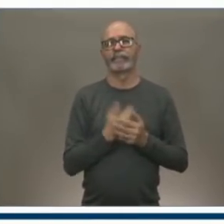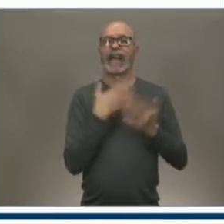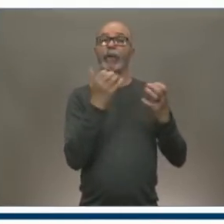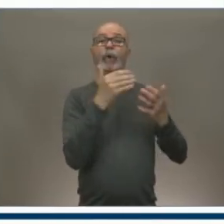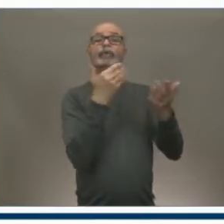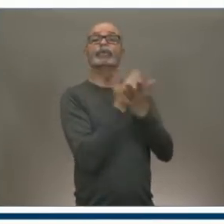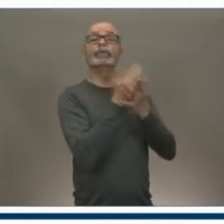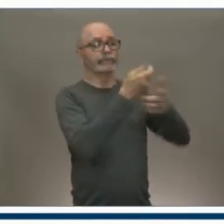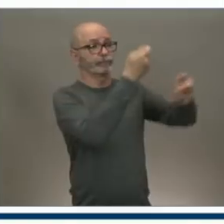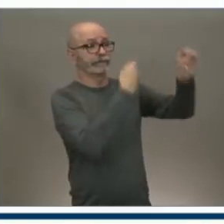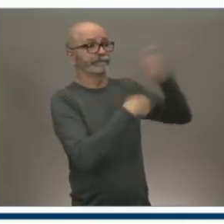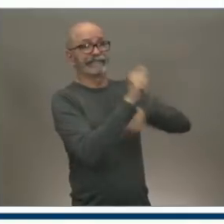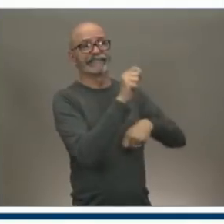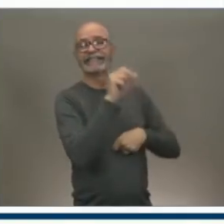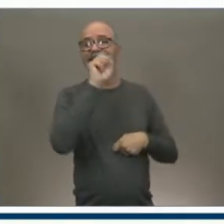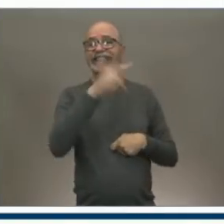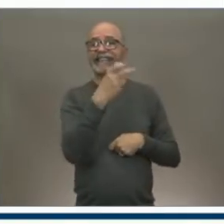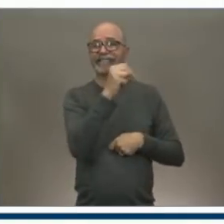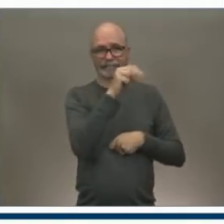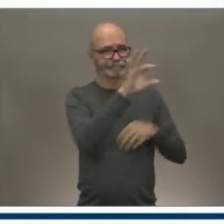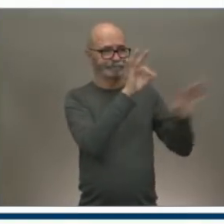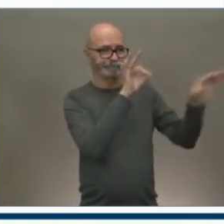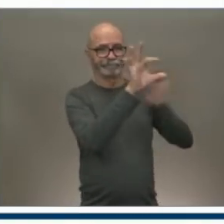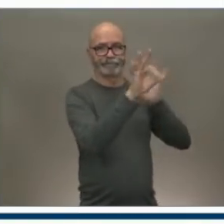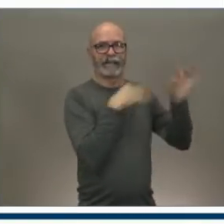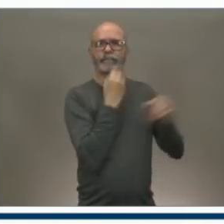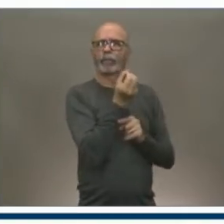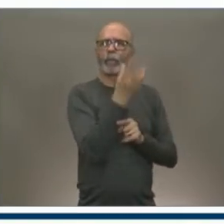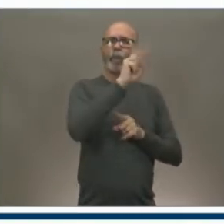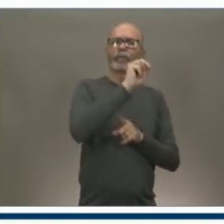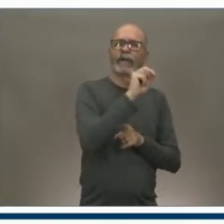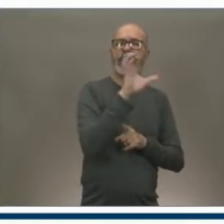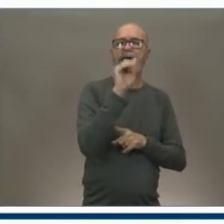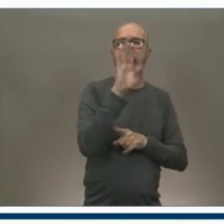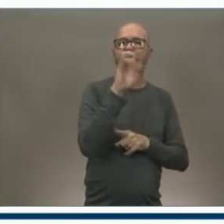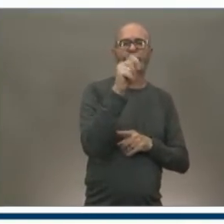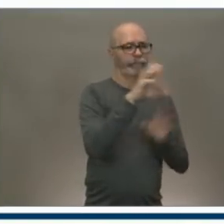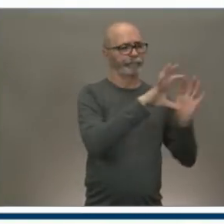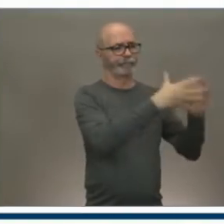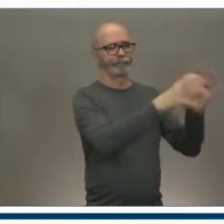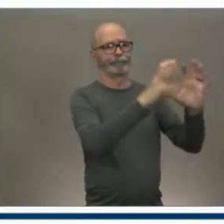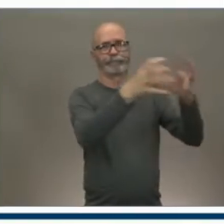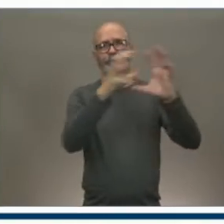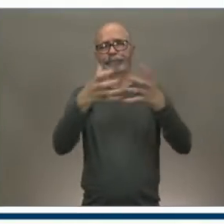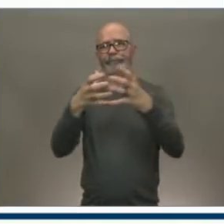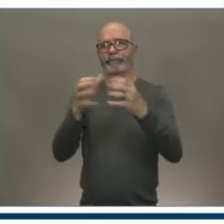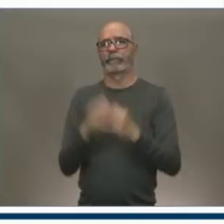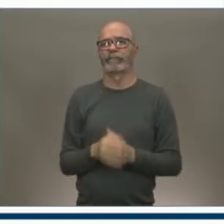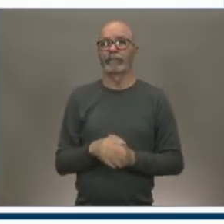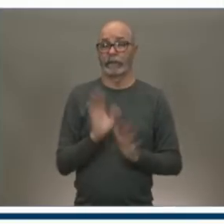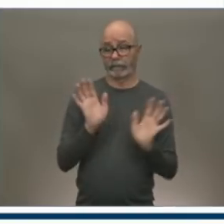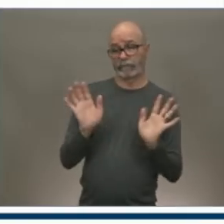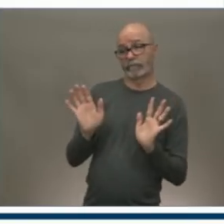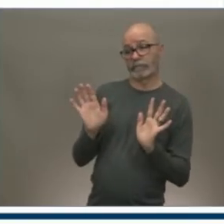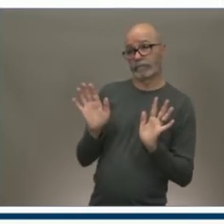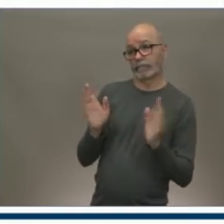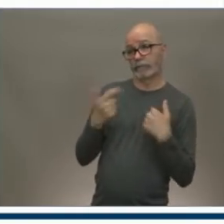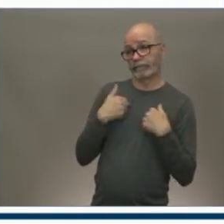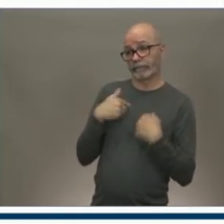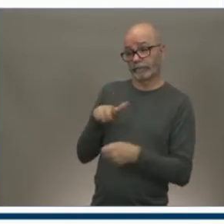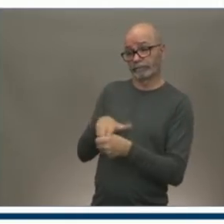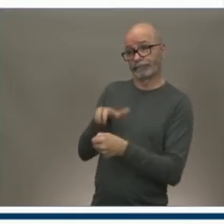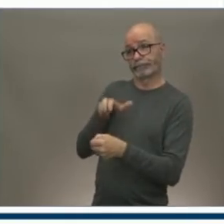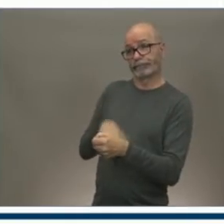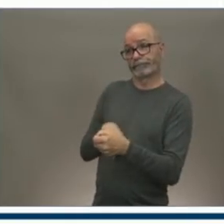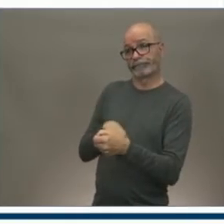cabinet, considering the fact that a number of my colleagues, since I announced, have indicated they're not offering.